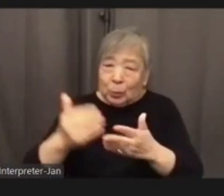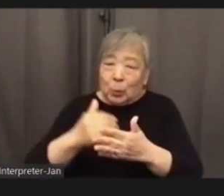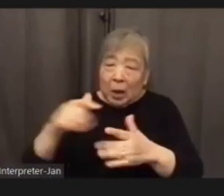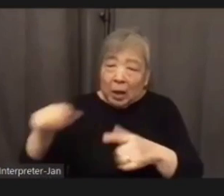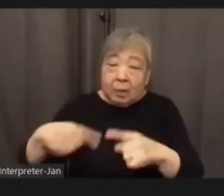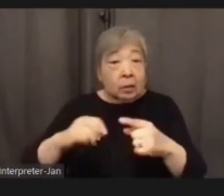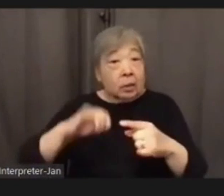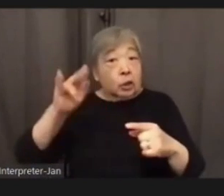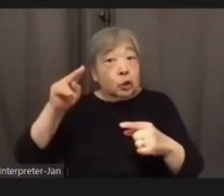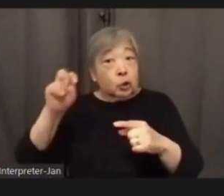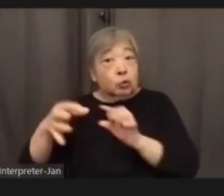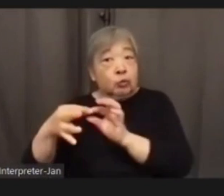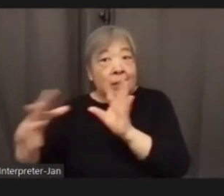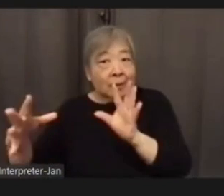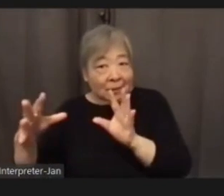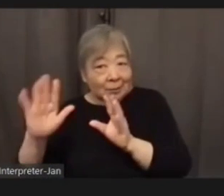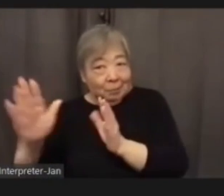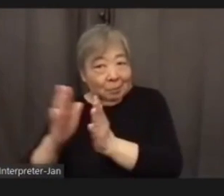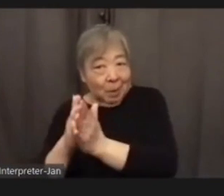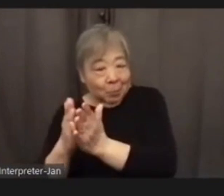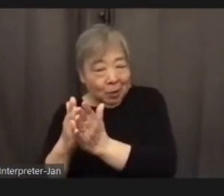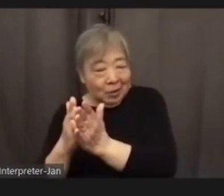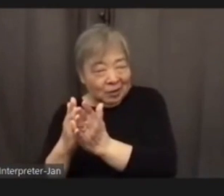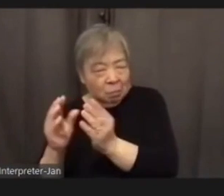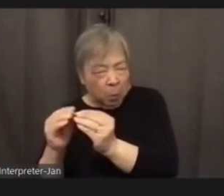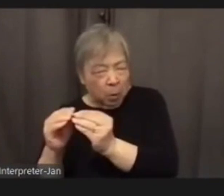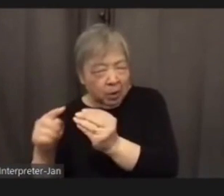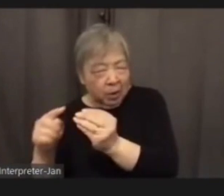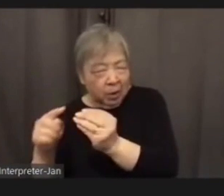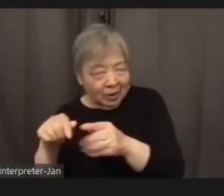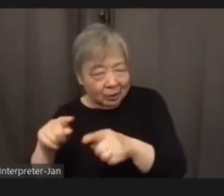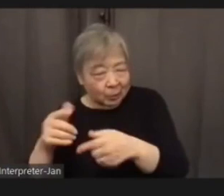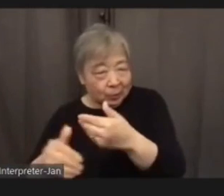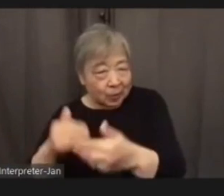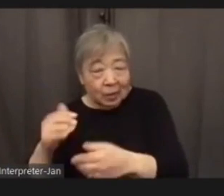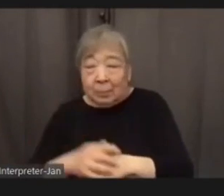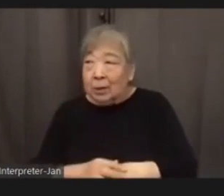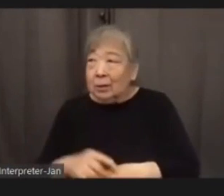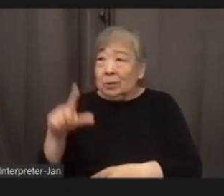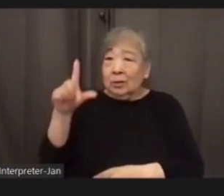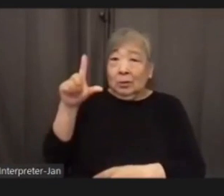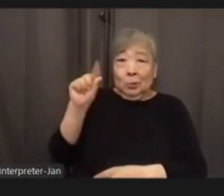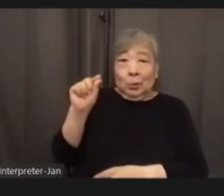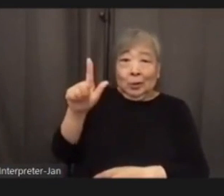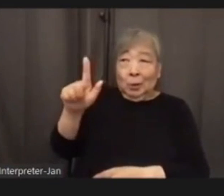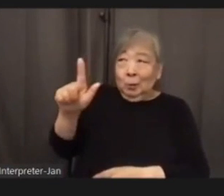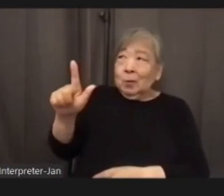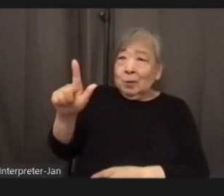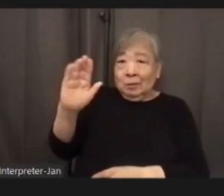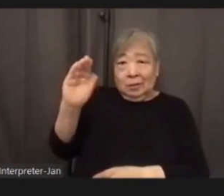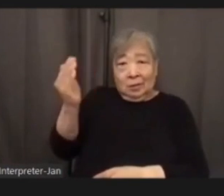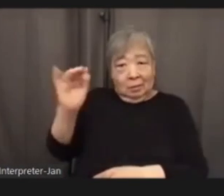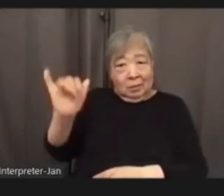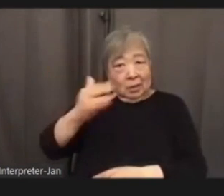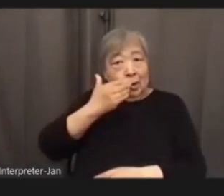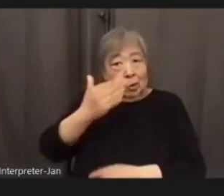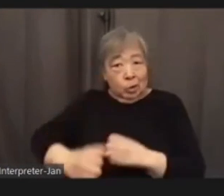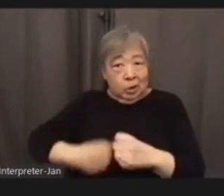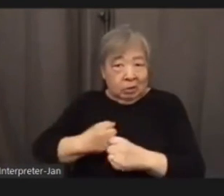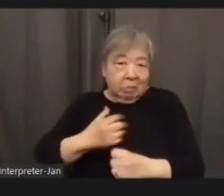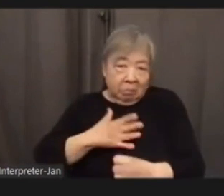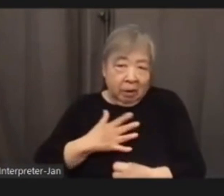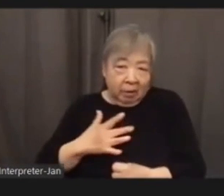of Nobuko's memoir. More on that as we proceed. 2021 is already looking like a pretty good year, in my humble